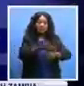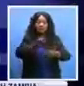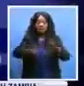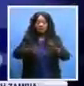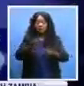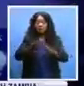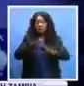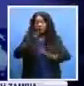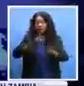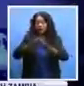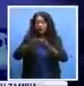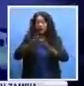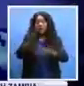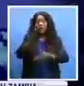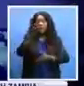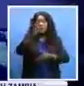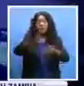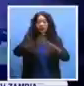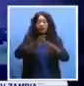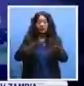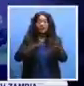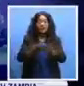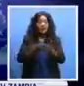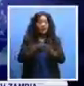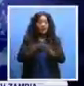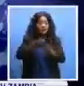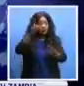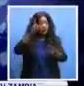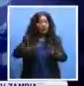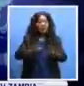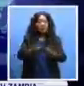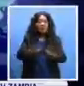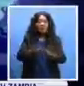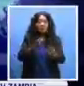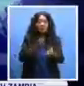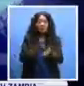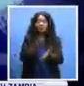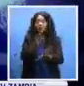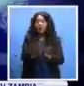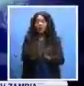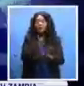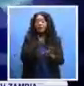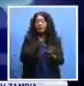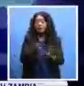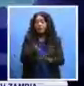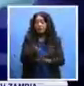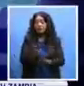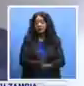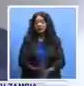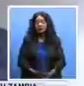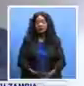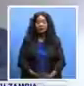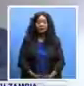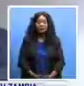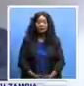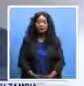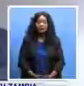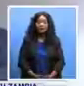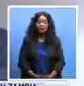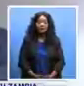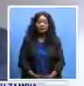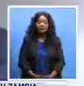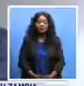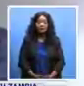been in talks over their future joint financing agreement for the social cash transfer. And the Minister